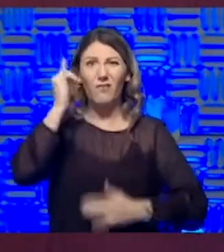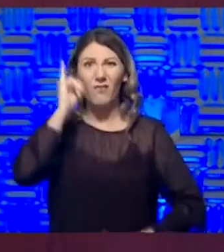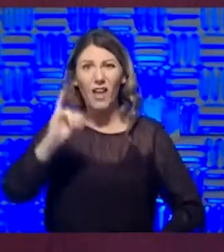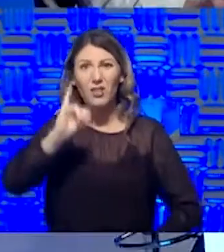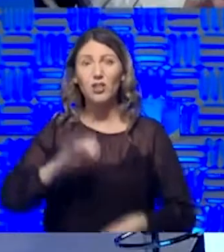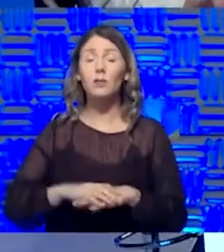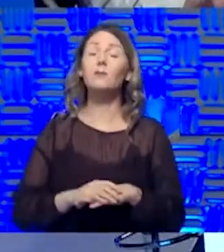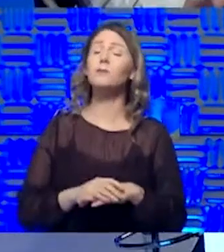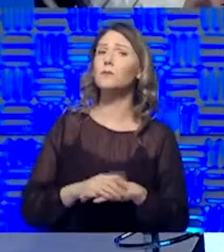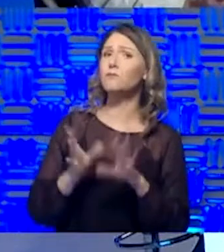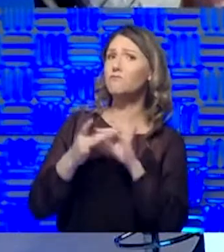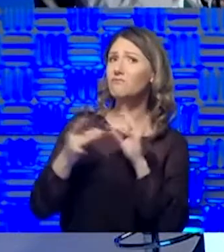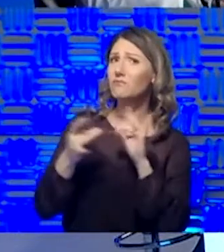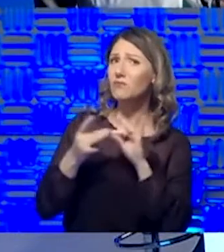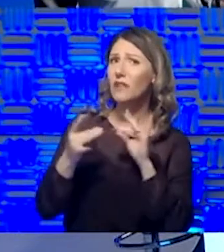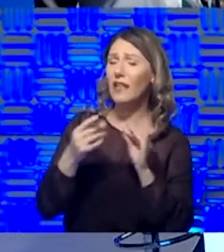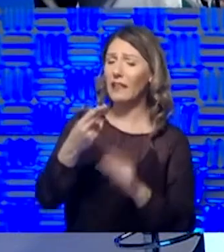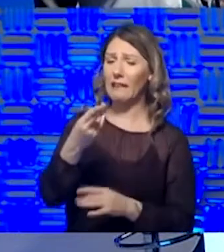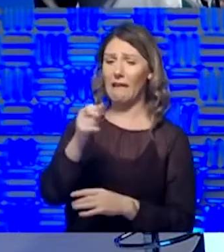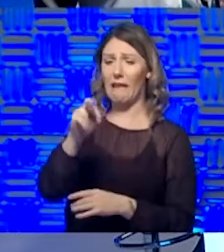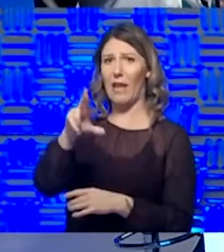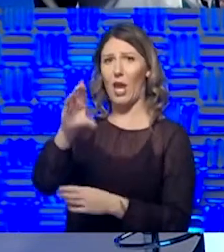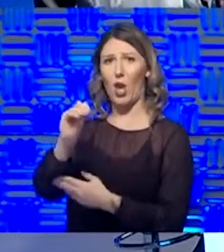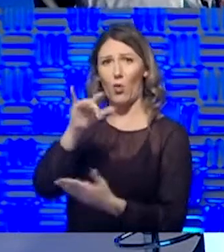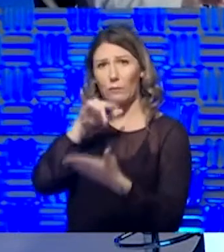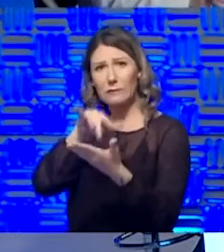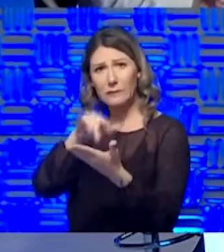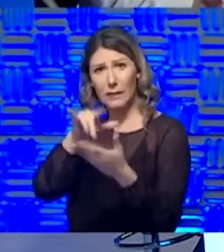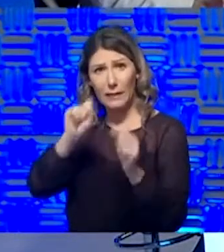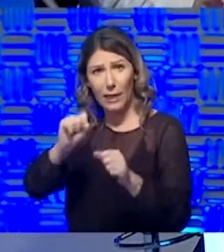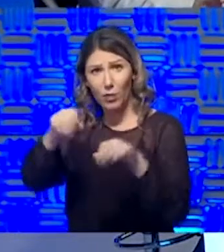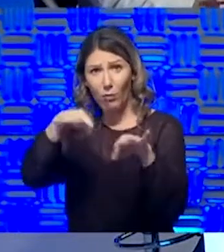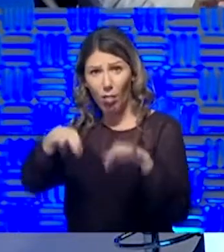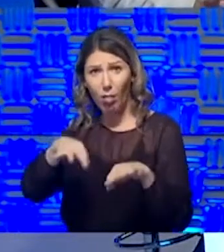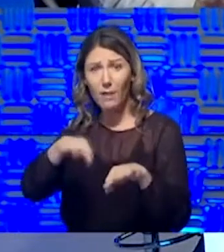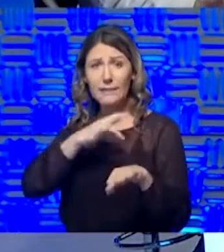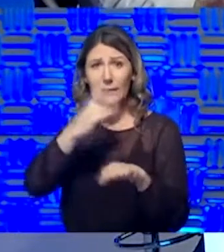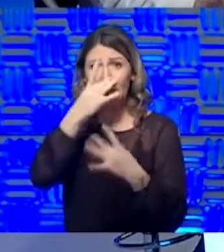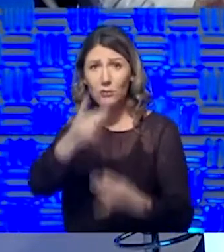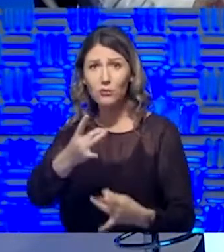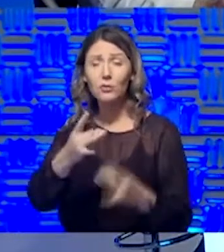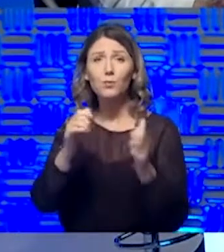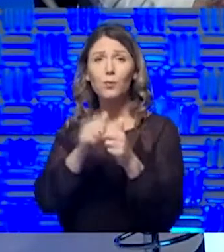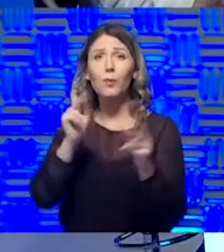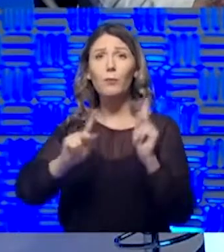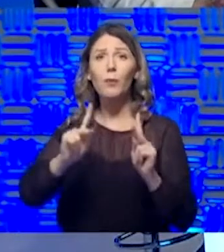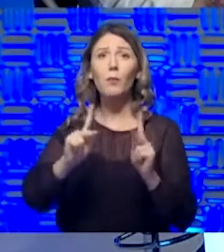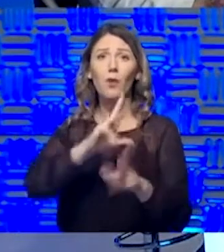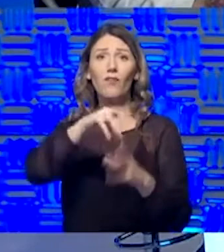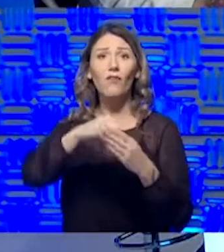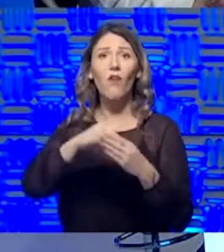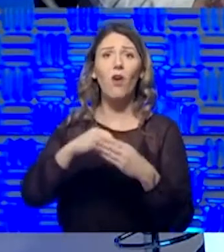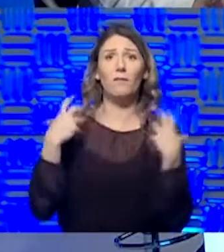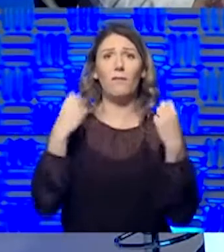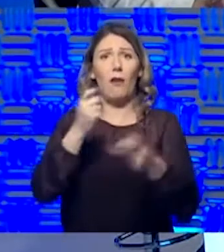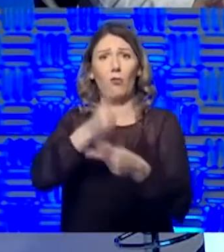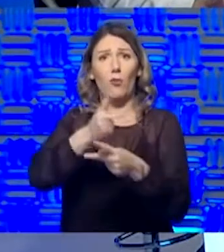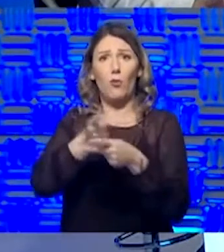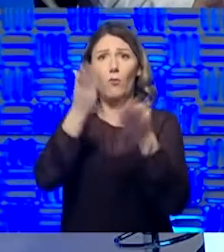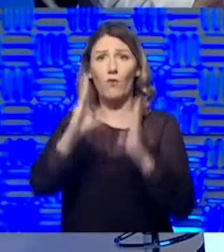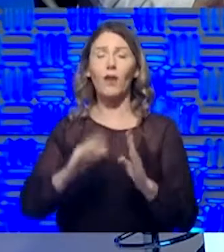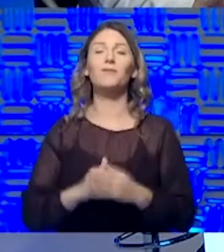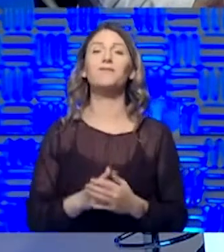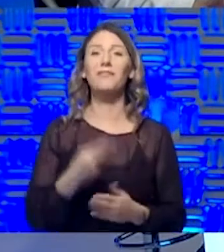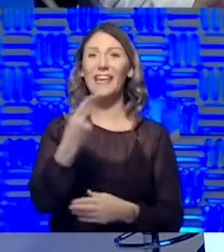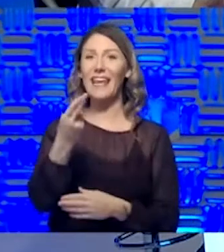So talk to us a little bit about the HERO study. I know that's going to be of really big interest to folks since it involves healthcare providers. Yeah. Well,